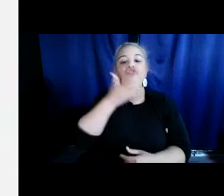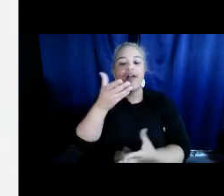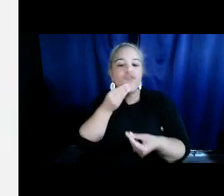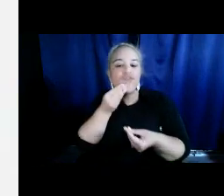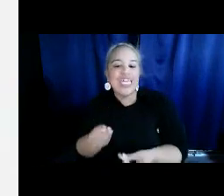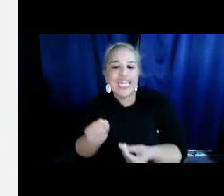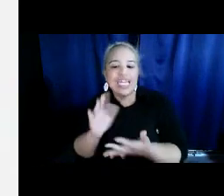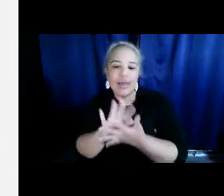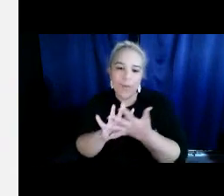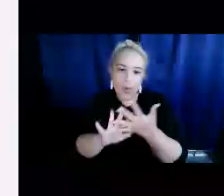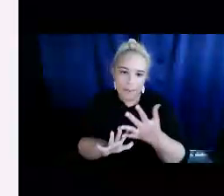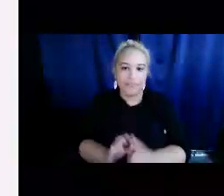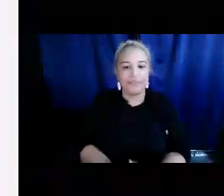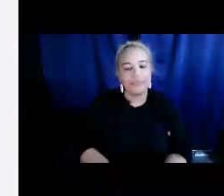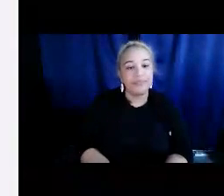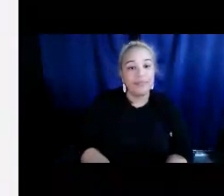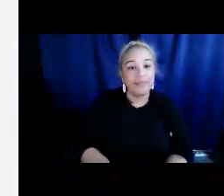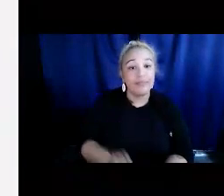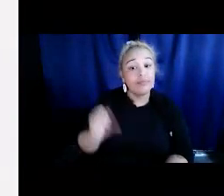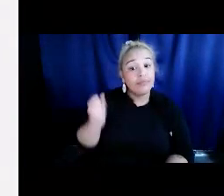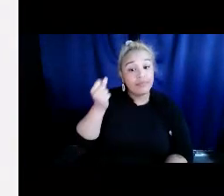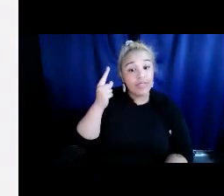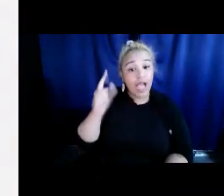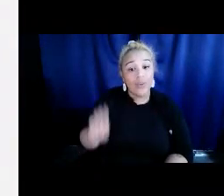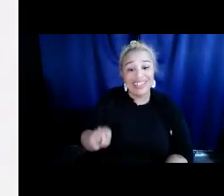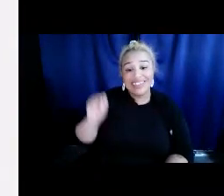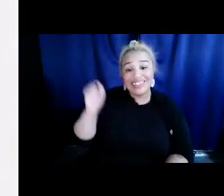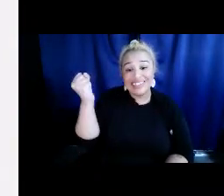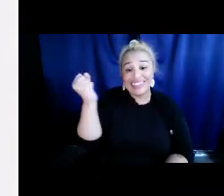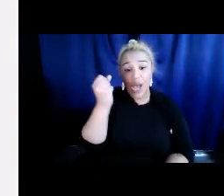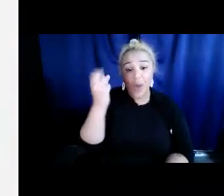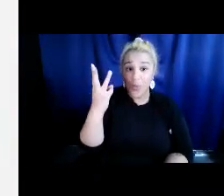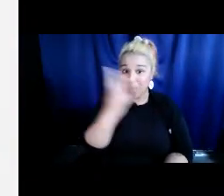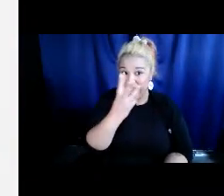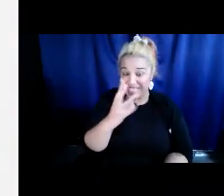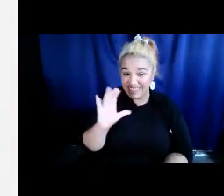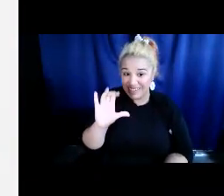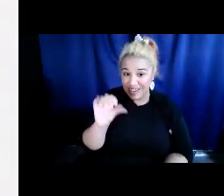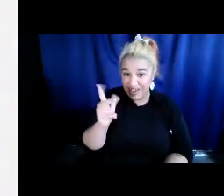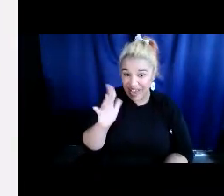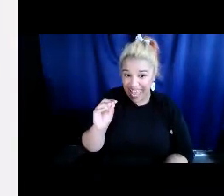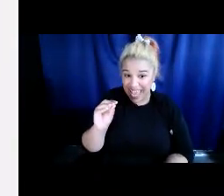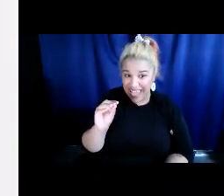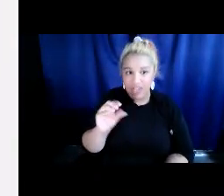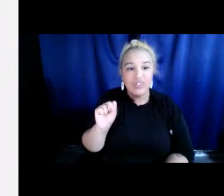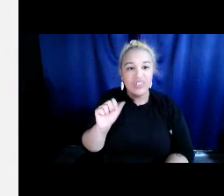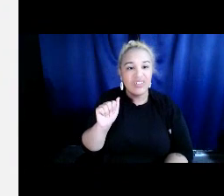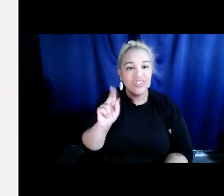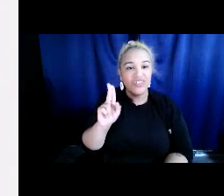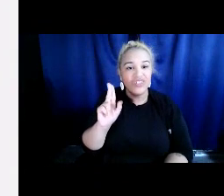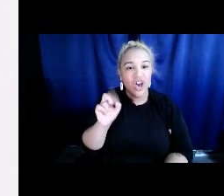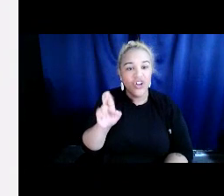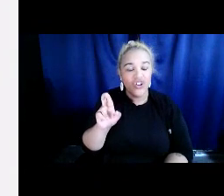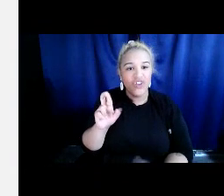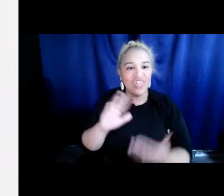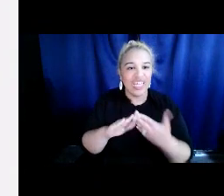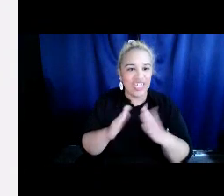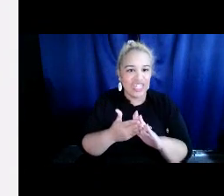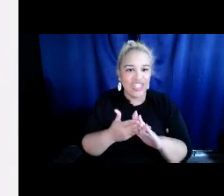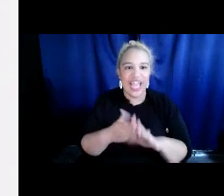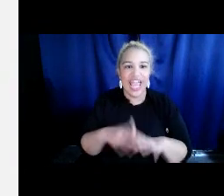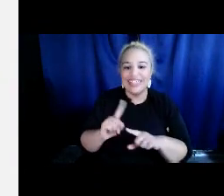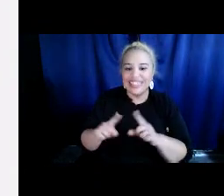break space for visitors to relax. Their website hosts a social narrative, My Trip to Souter Village, which has pictures and